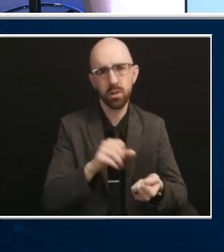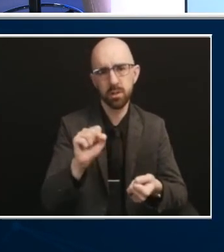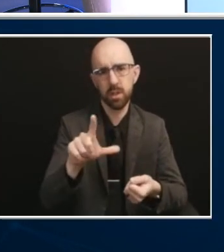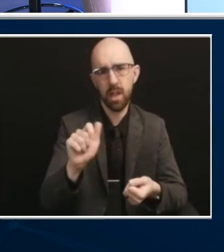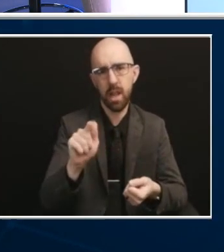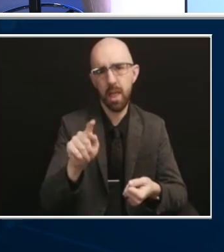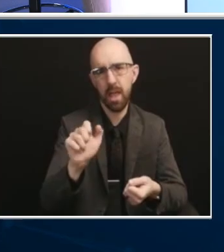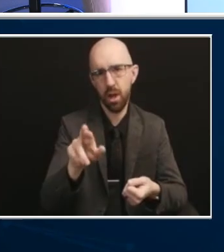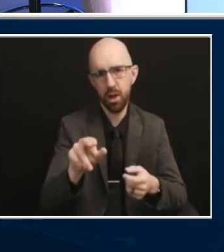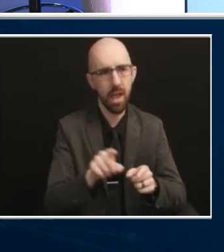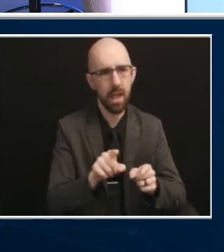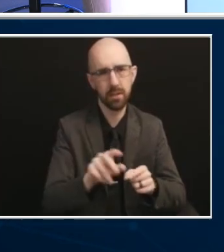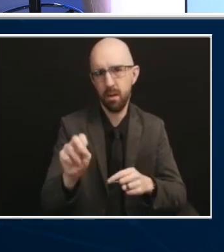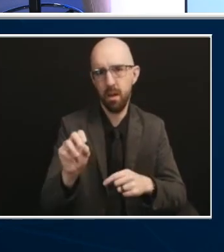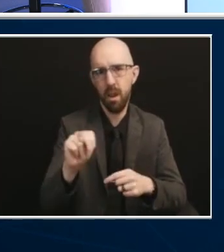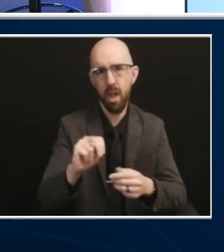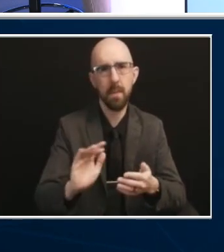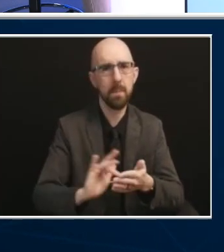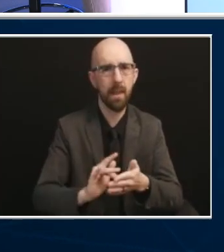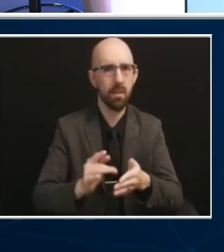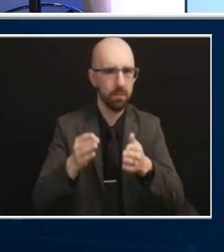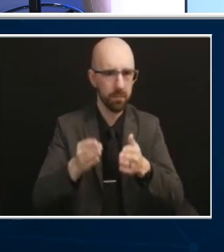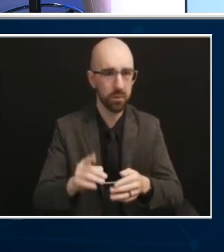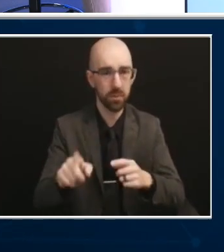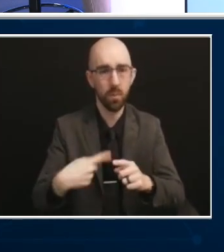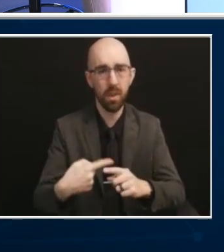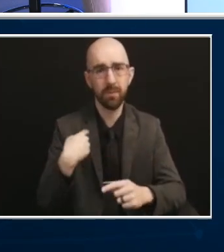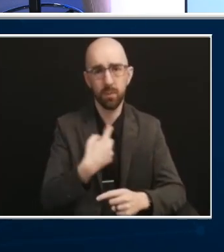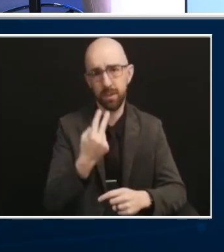a non-medical person, when we look at you using